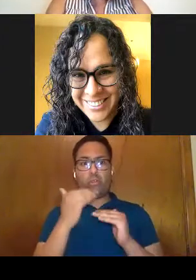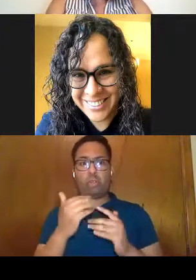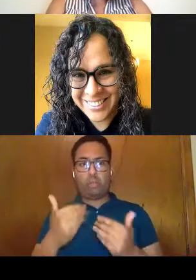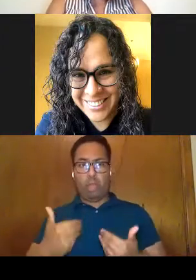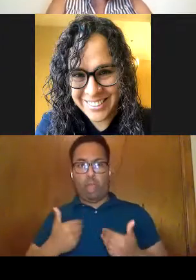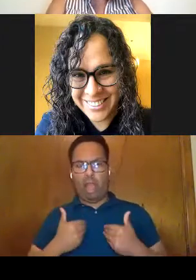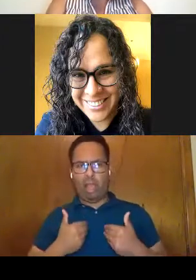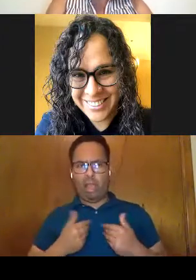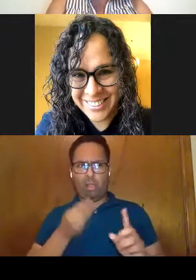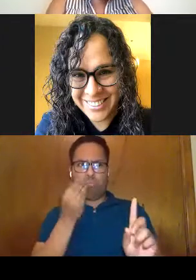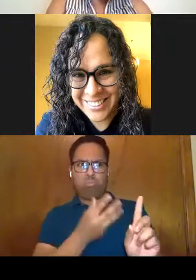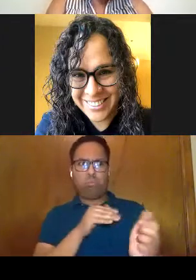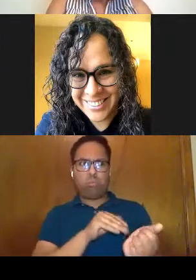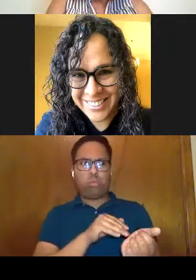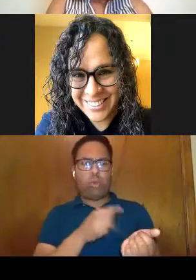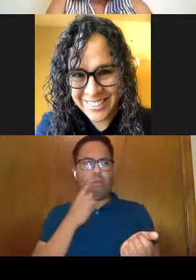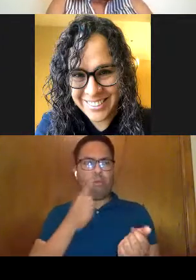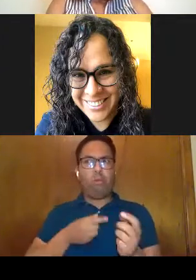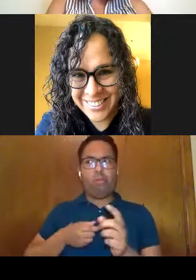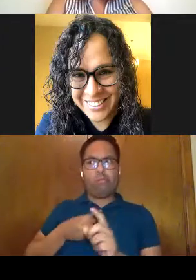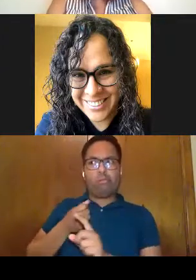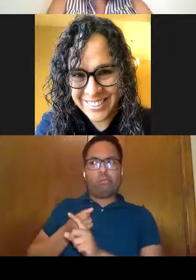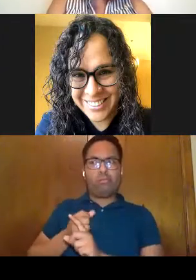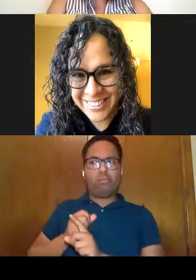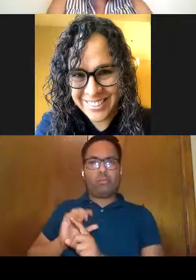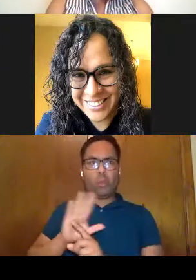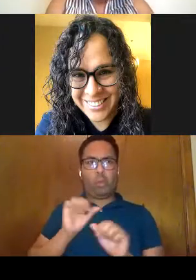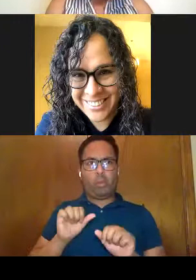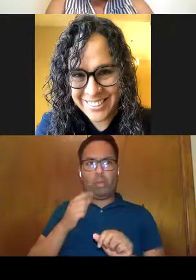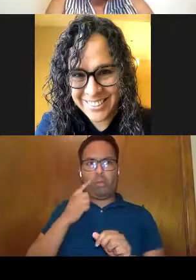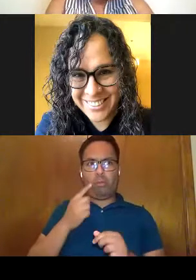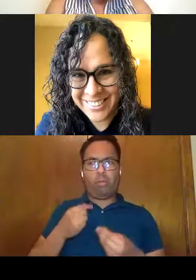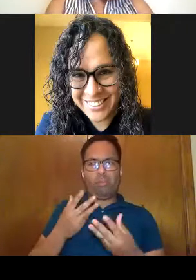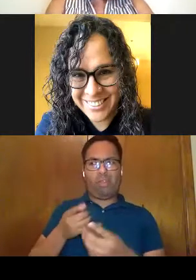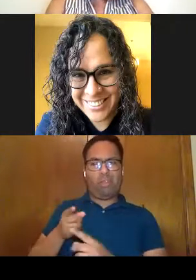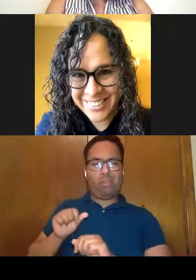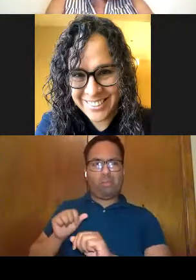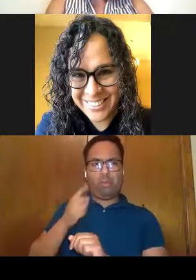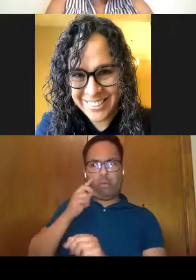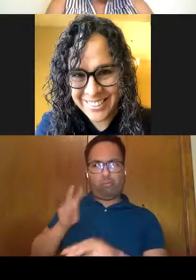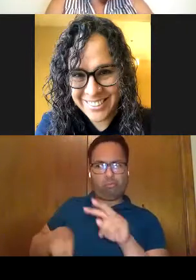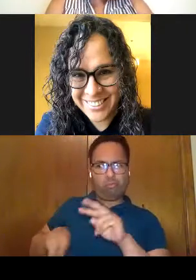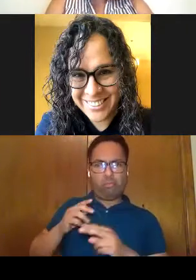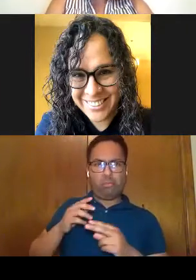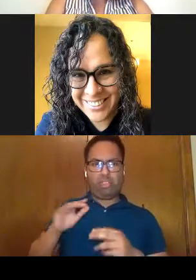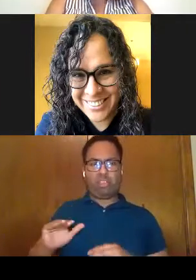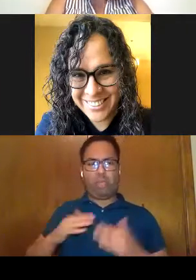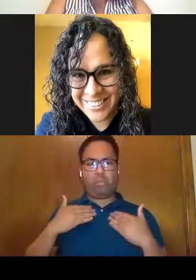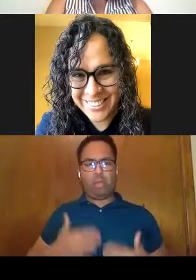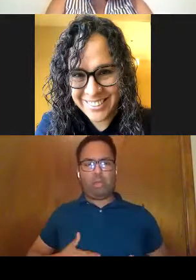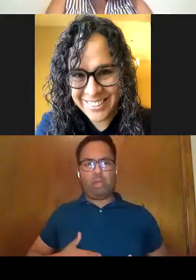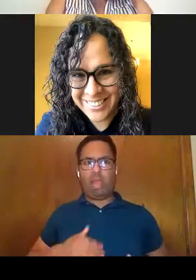impact your ability to provide access to the child's body. Share that. If the doctor is using a